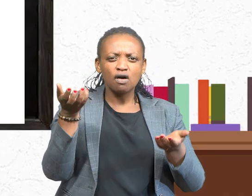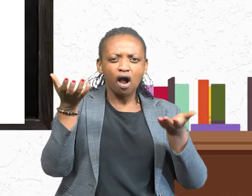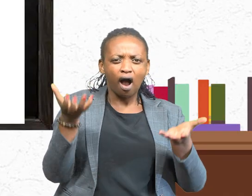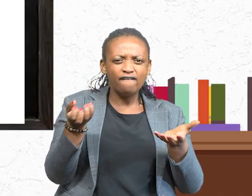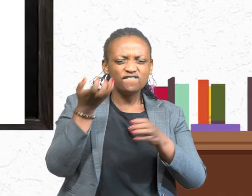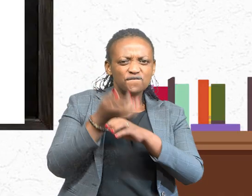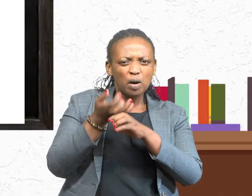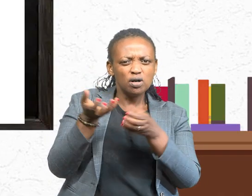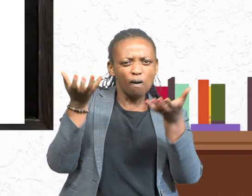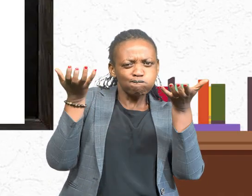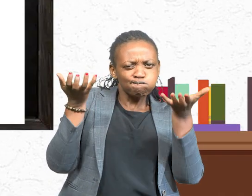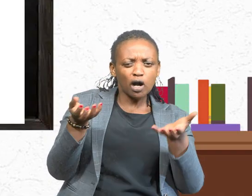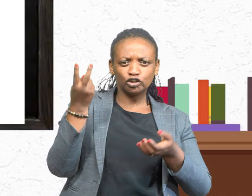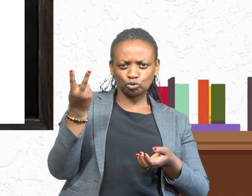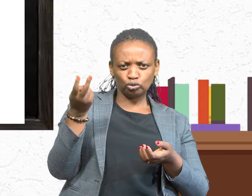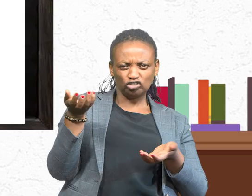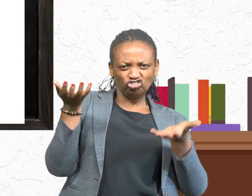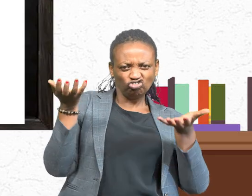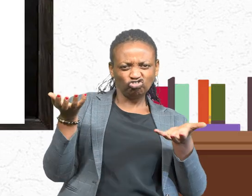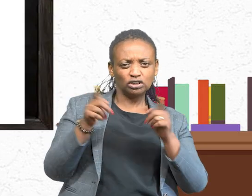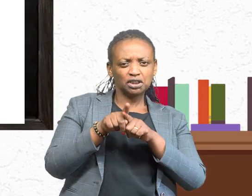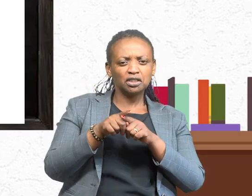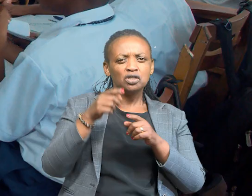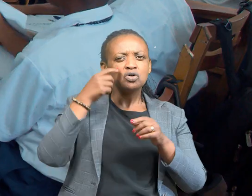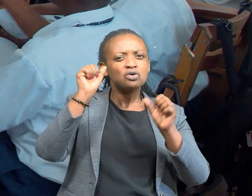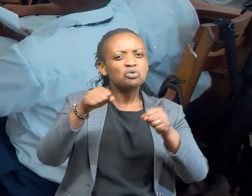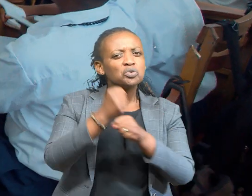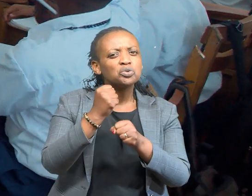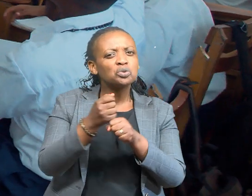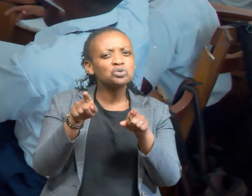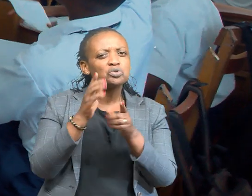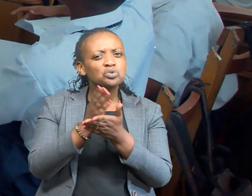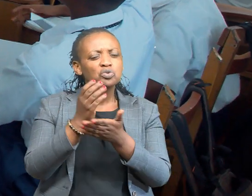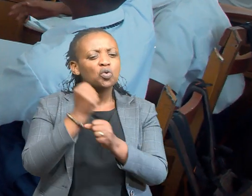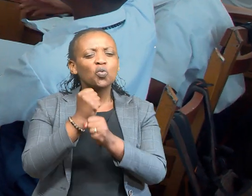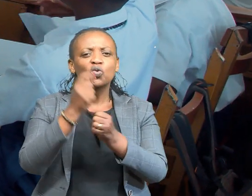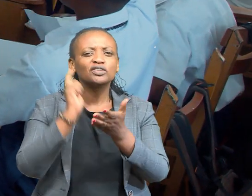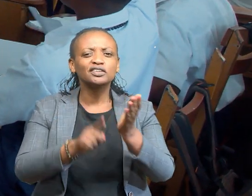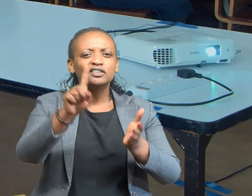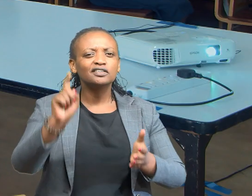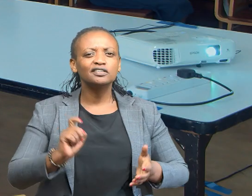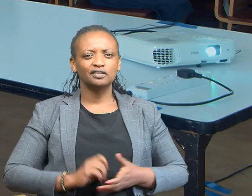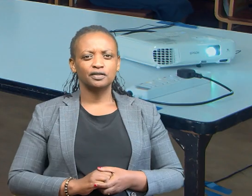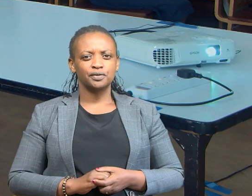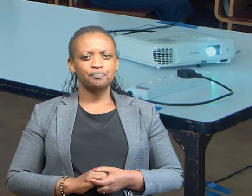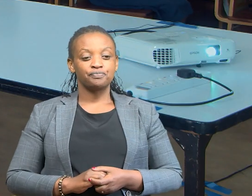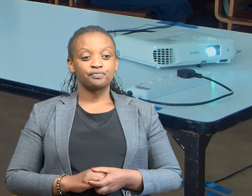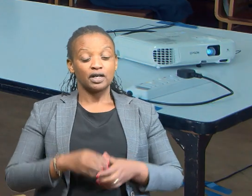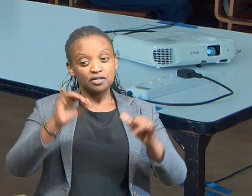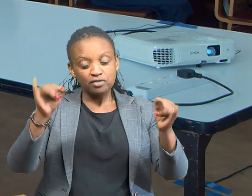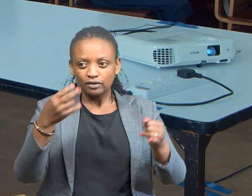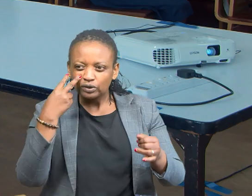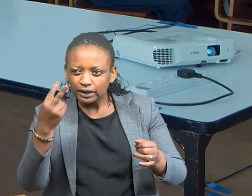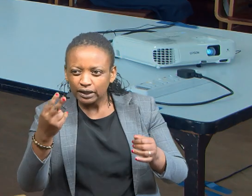two stones like this. What would you be doing, really? What would you be doing? She's trying to